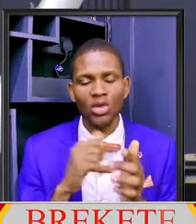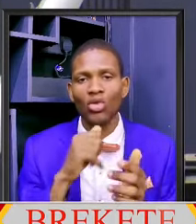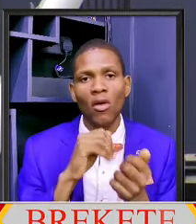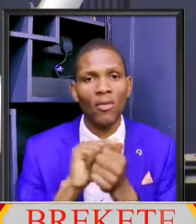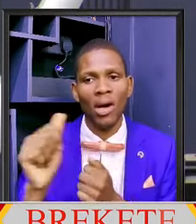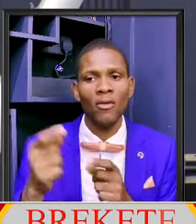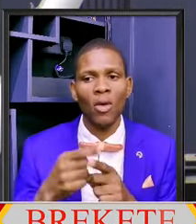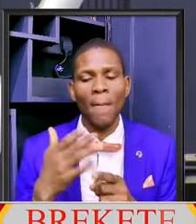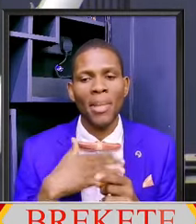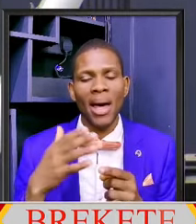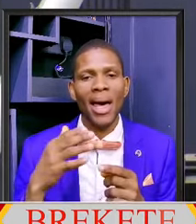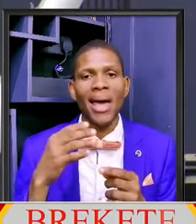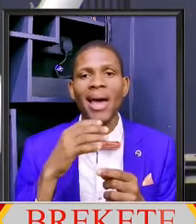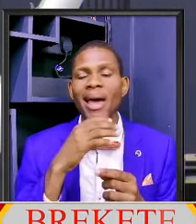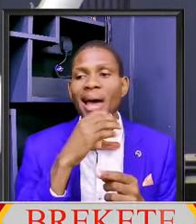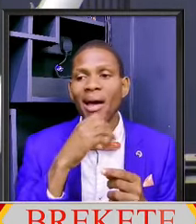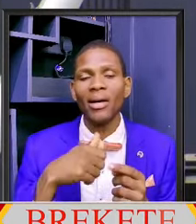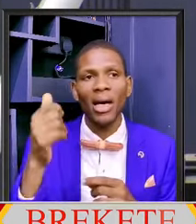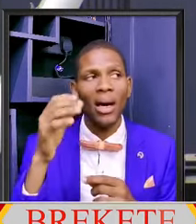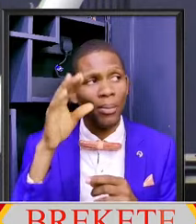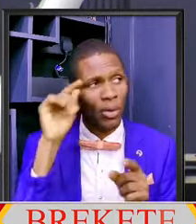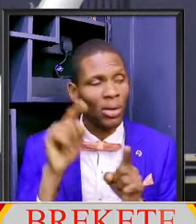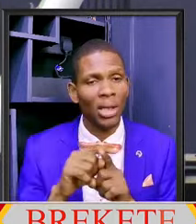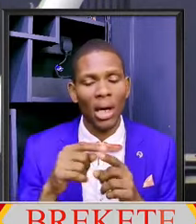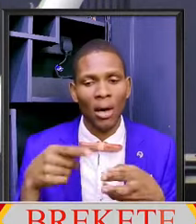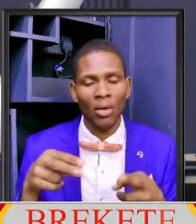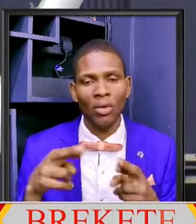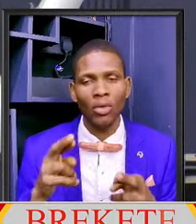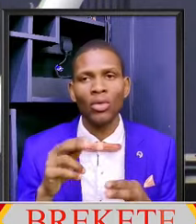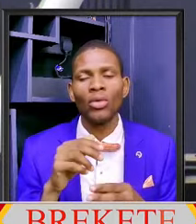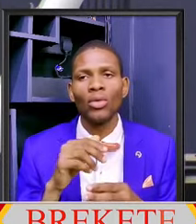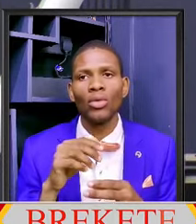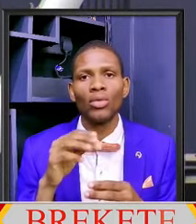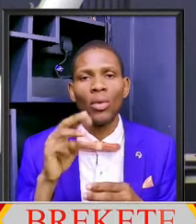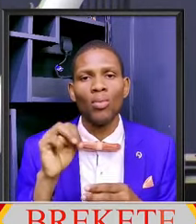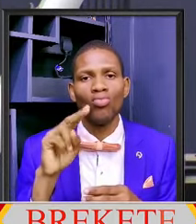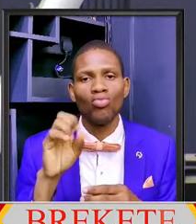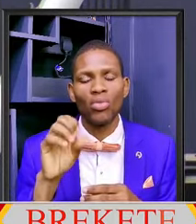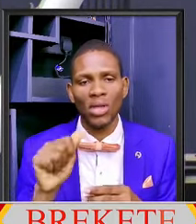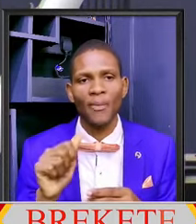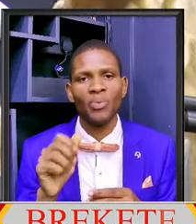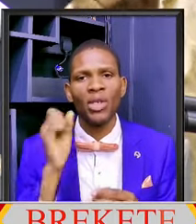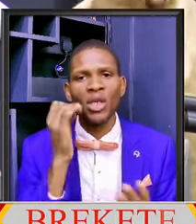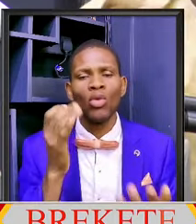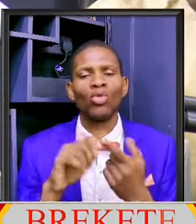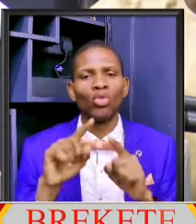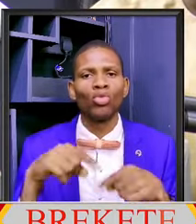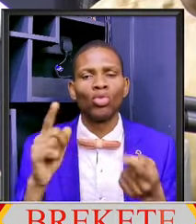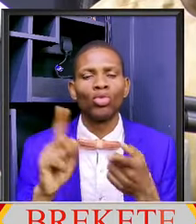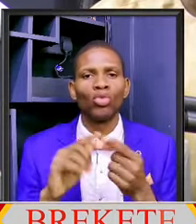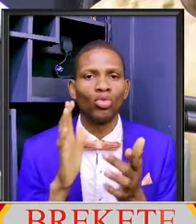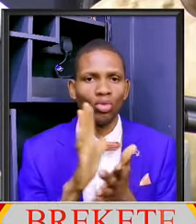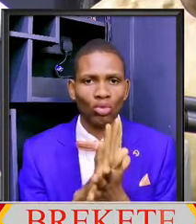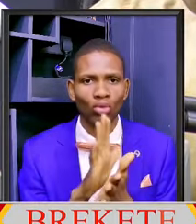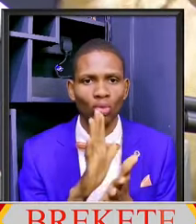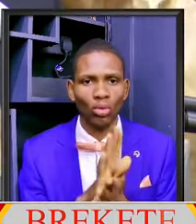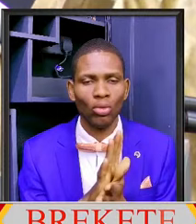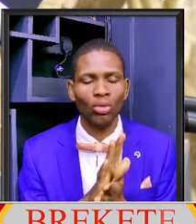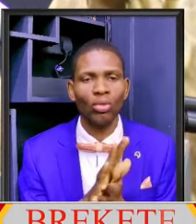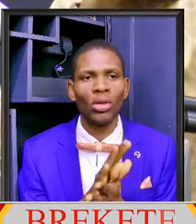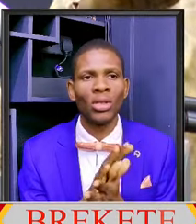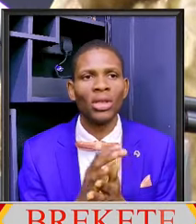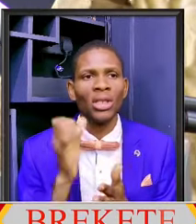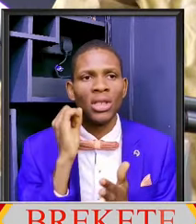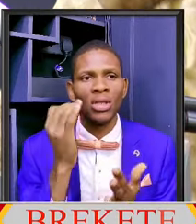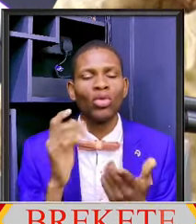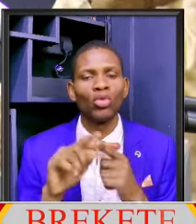my elder brother house, Major Biliamino Musa. Okay. Now, okay. She won't go school. Uh-huh.